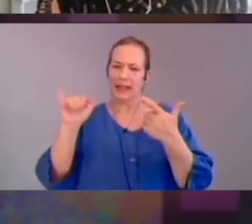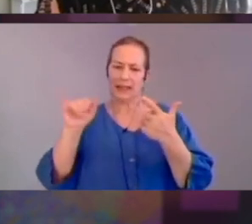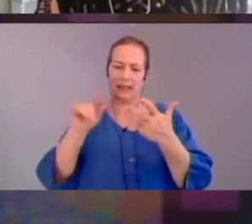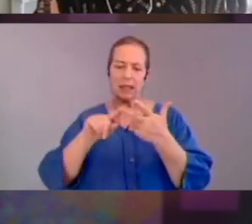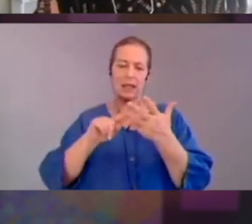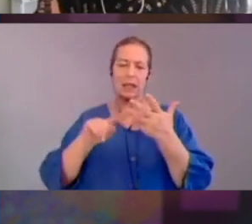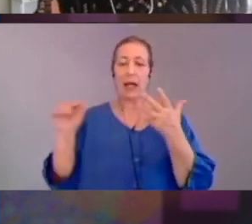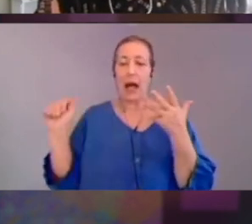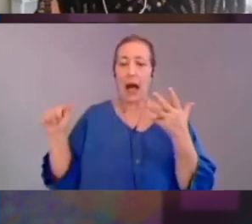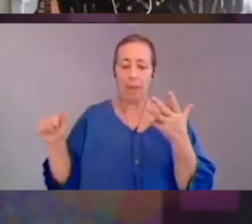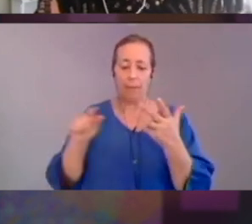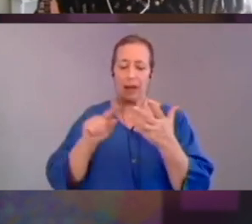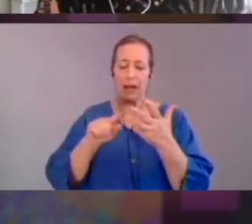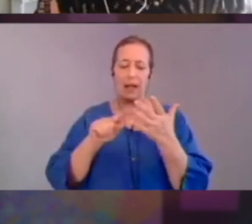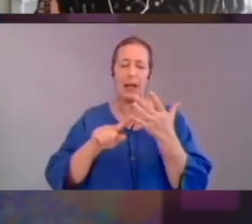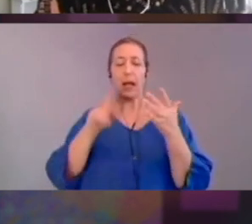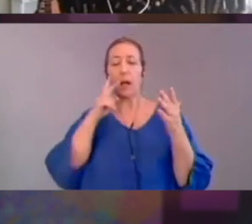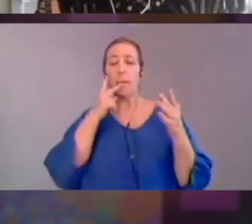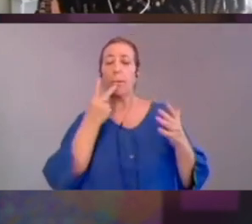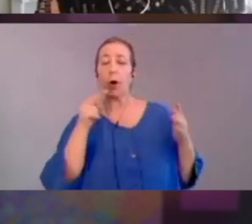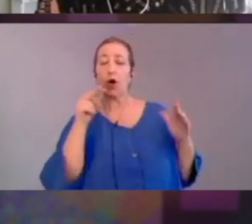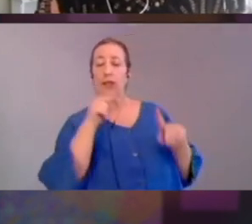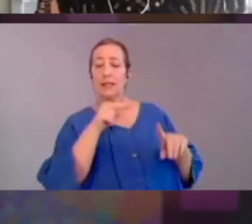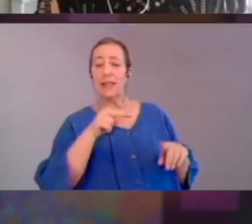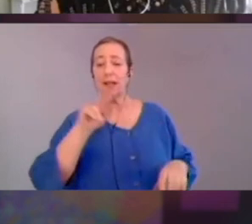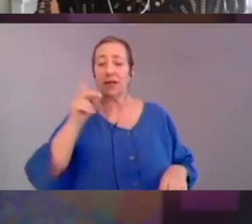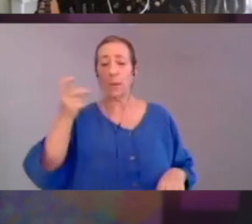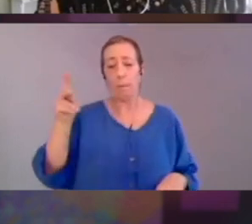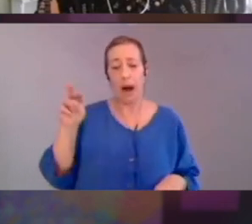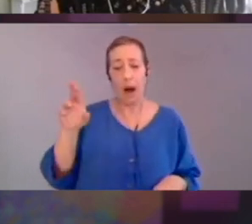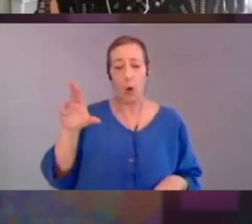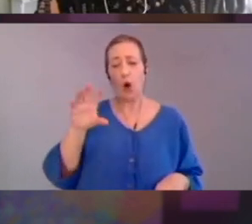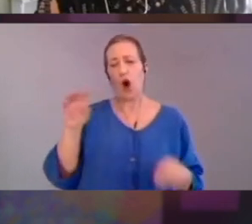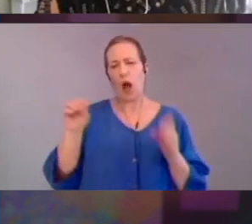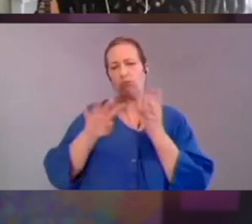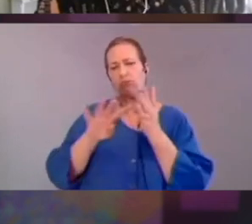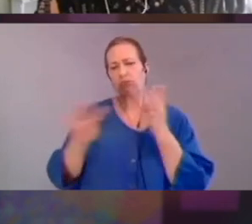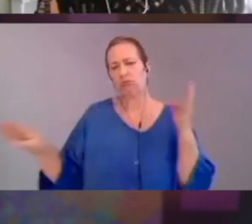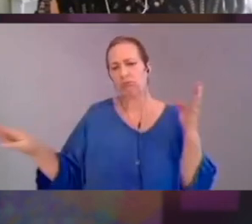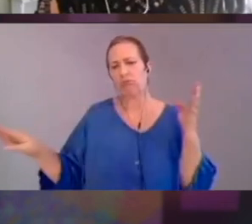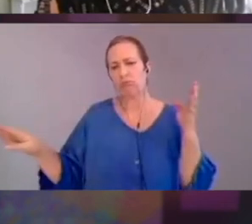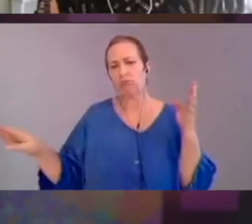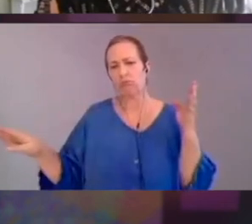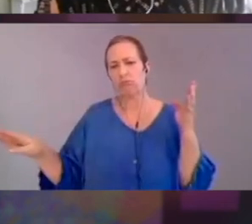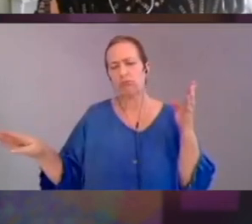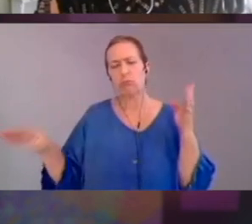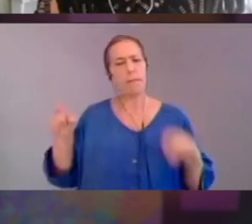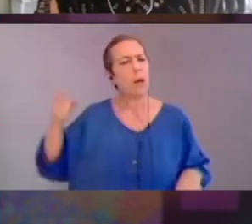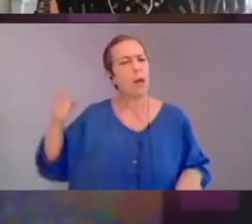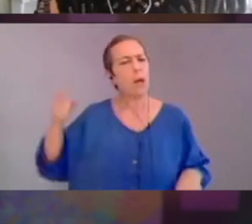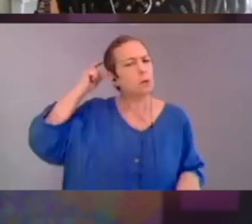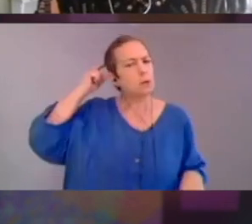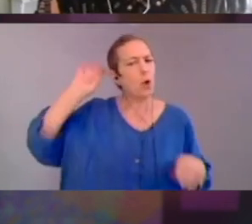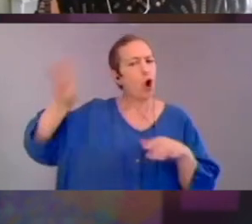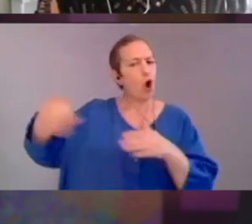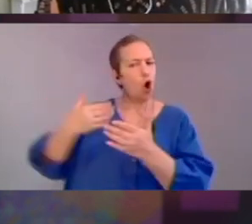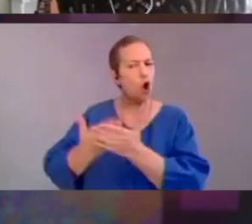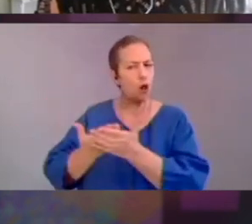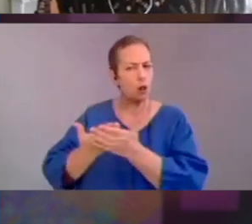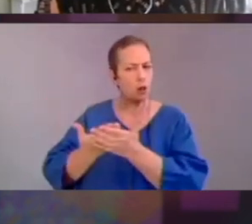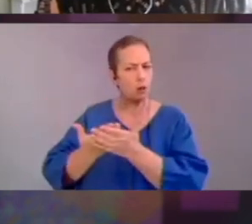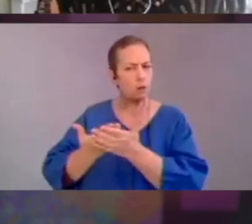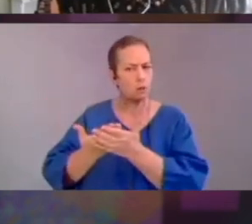power, and others that I haven't identified. And how those privileges often result in the